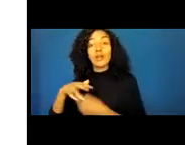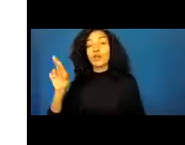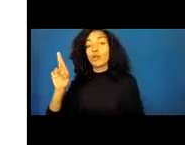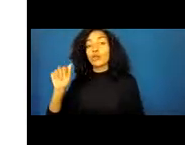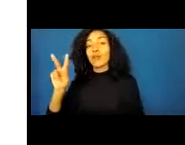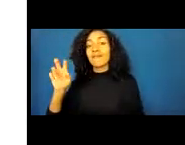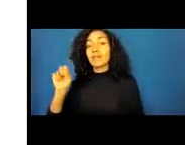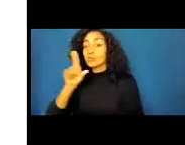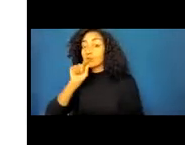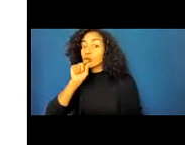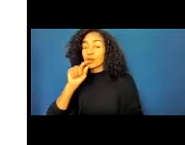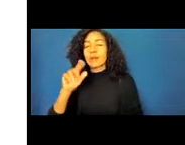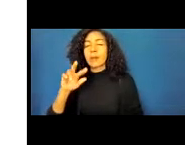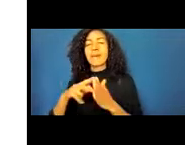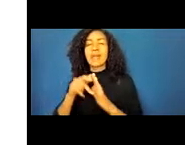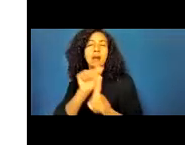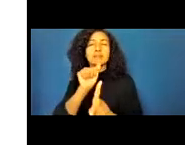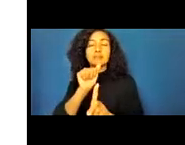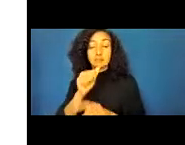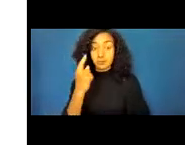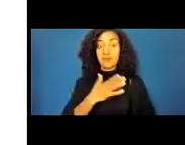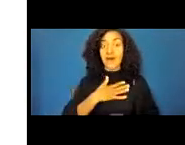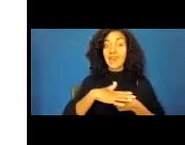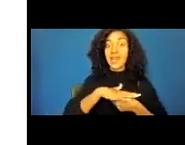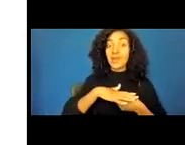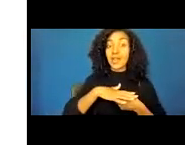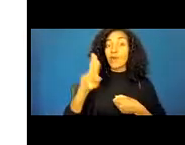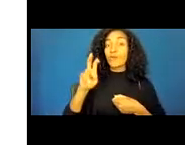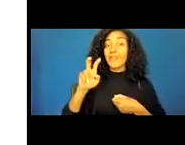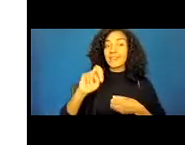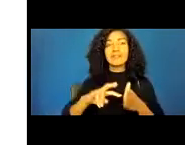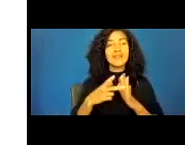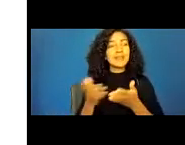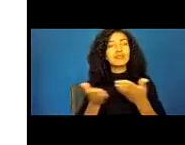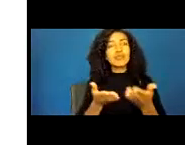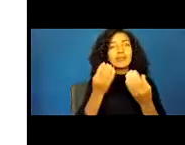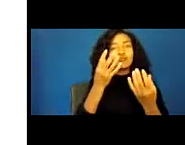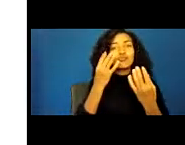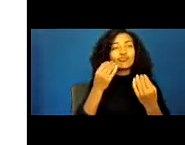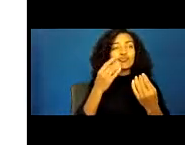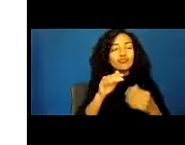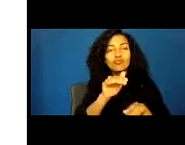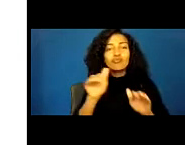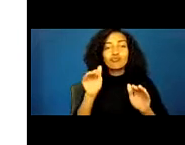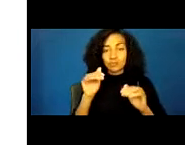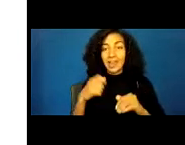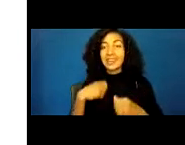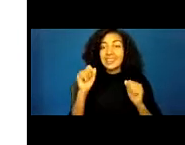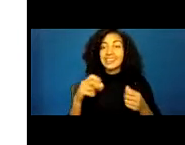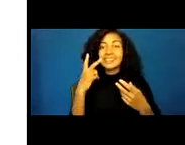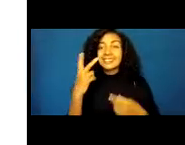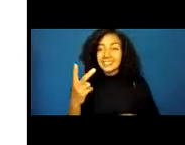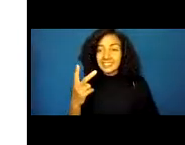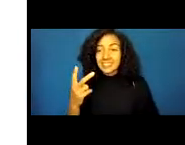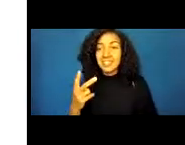my area, they may also bring news. You can see my little girl up there in the right